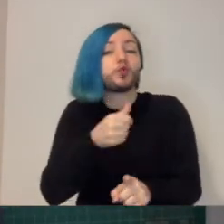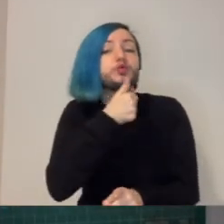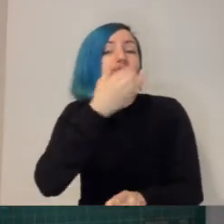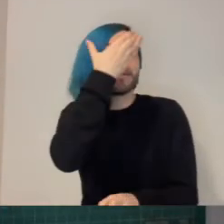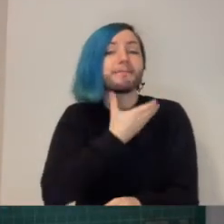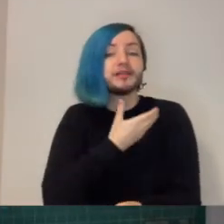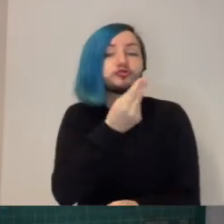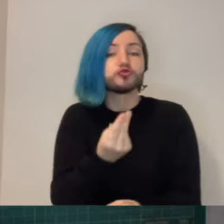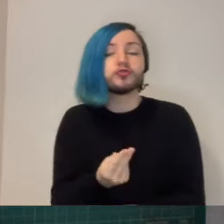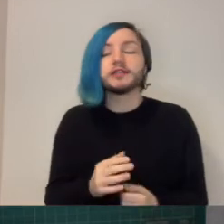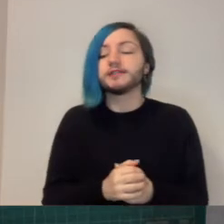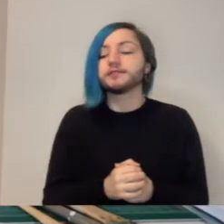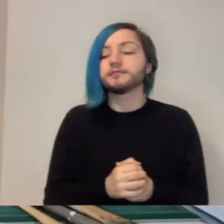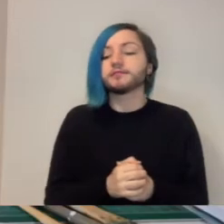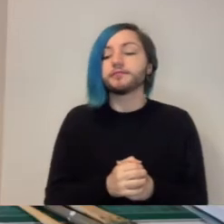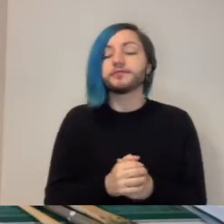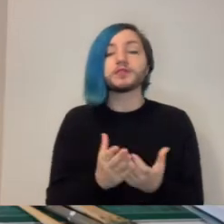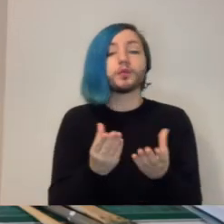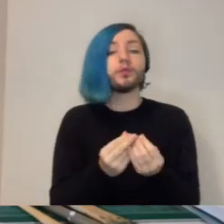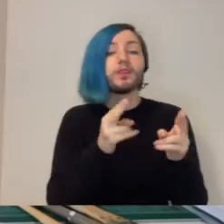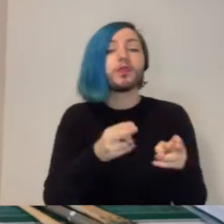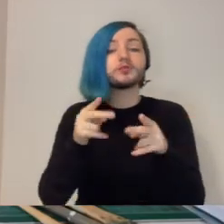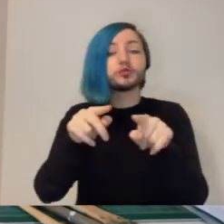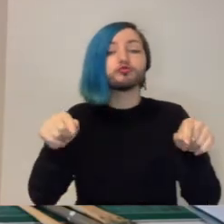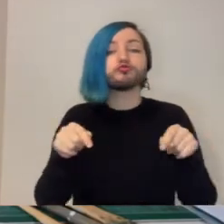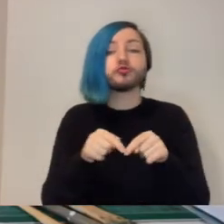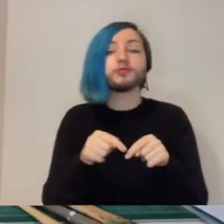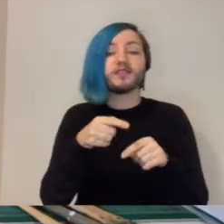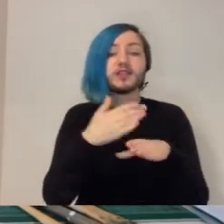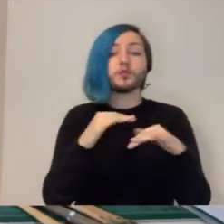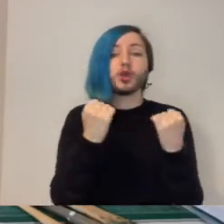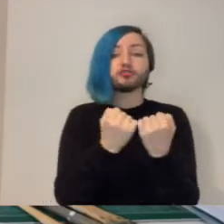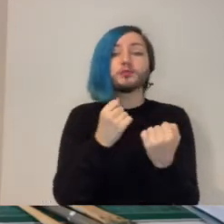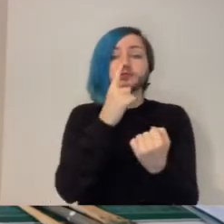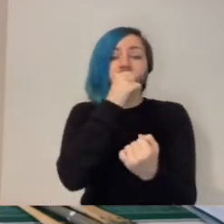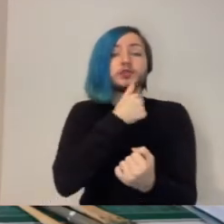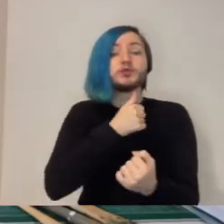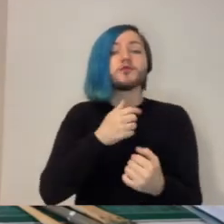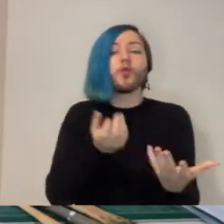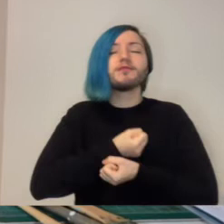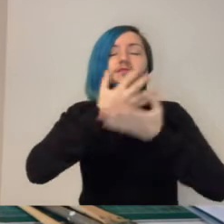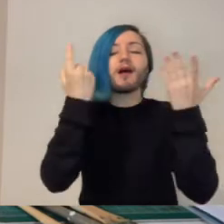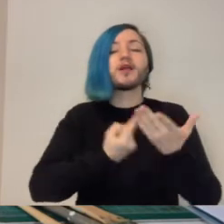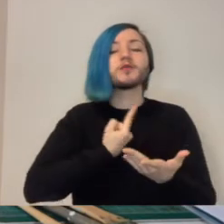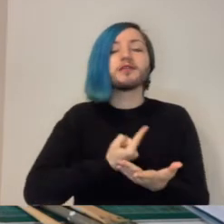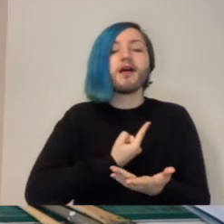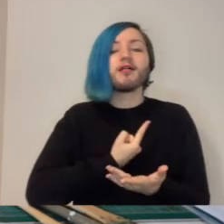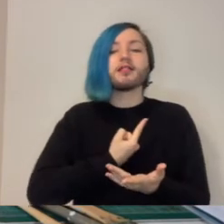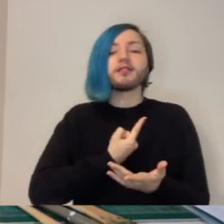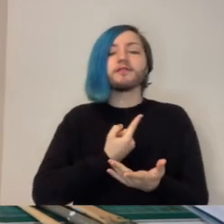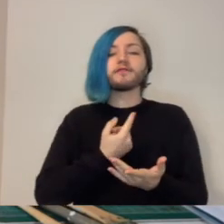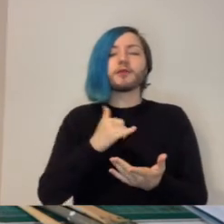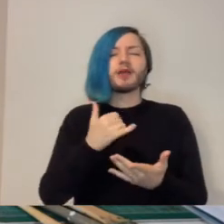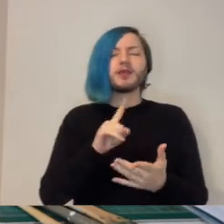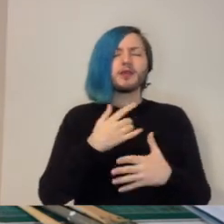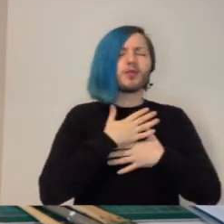can do with mask, you know, and, you know, with the hospital rooms, you want to take these workshops so you can inspire yourself, move